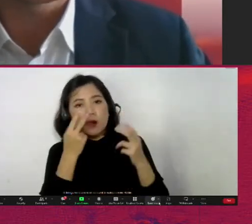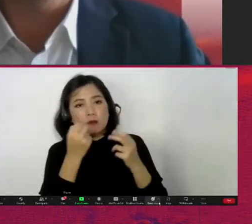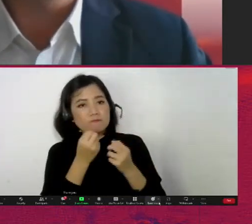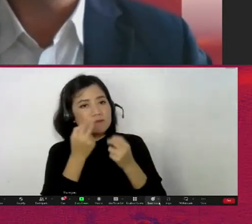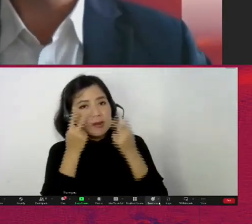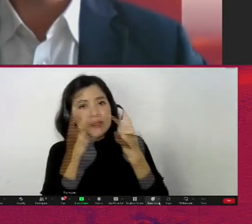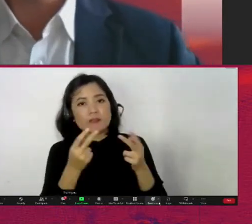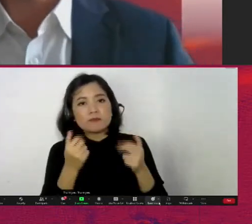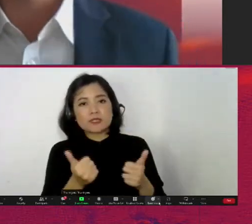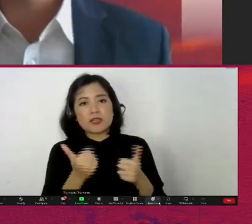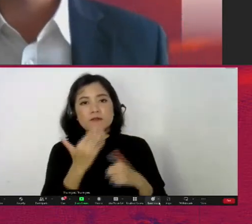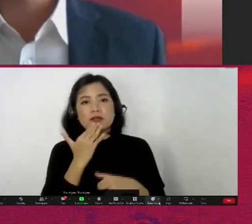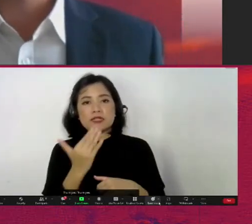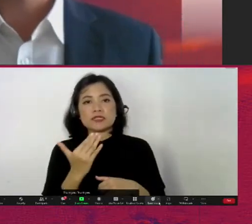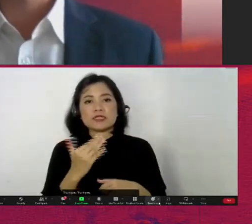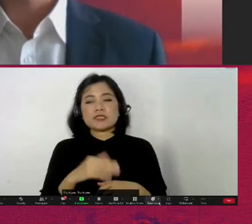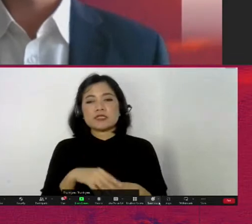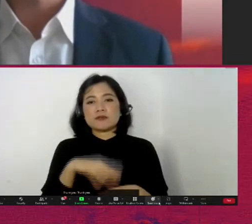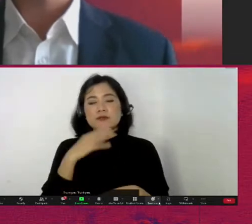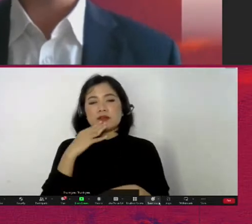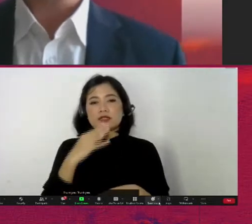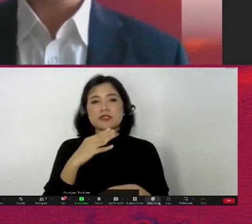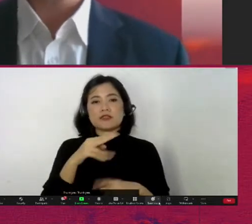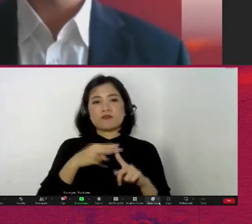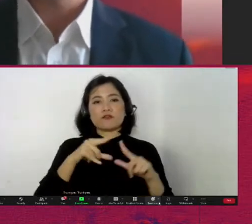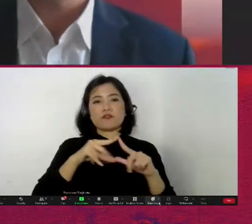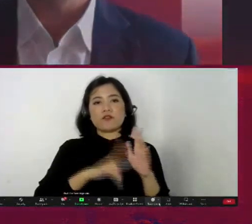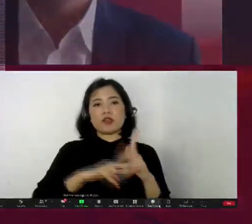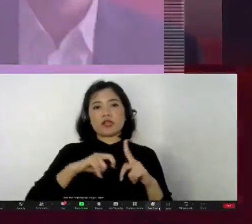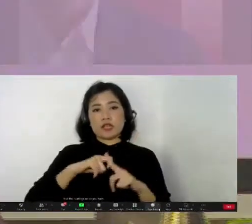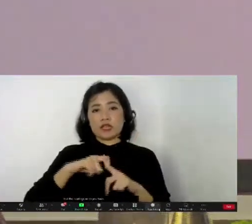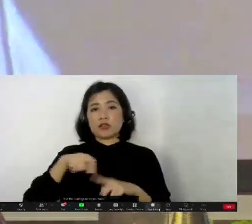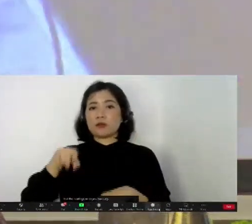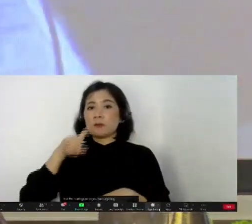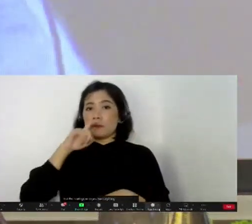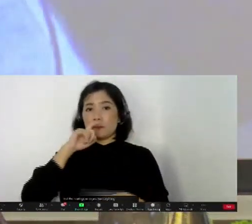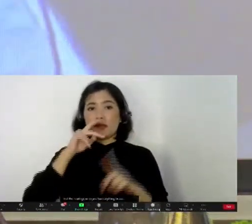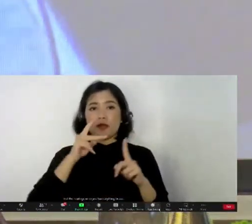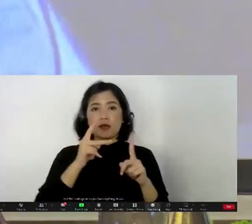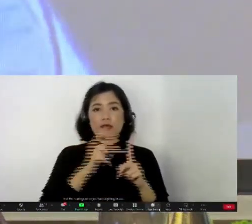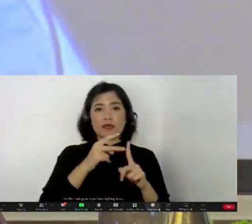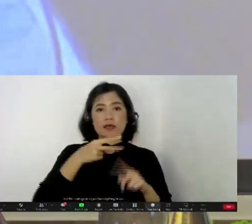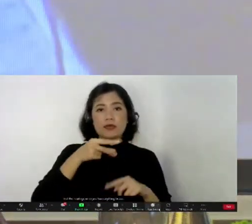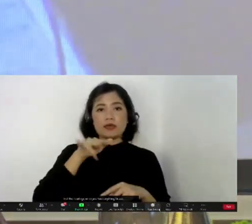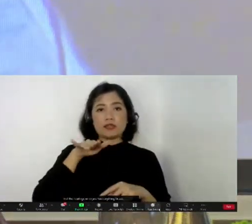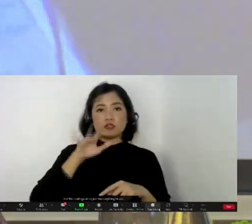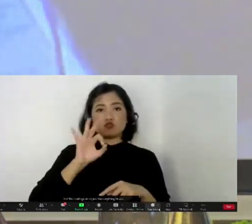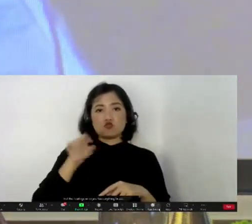Thank you, Dr. Frank. Dr. Herizo, do you have anything to add?